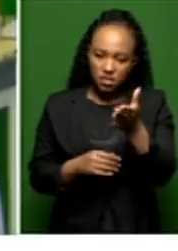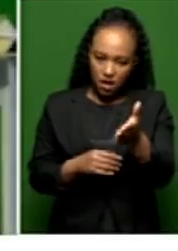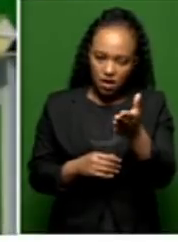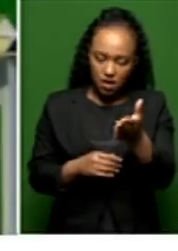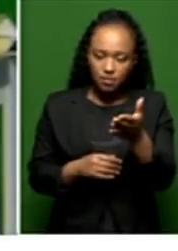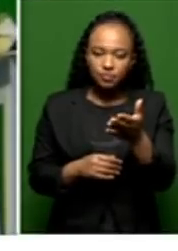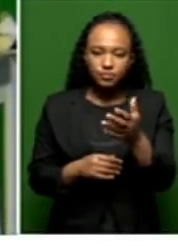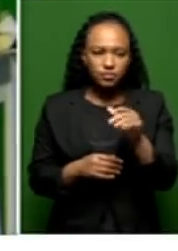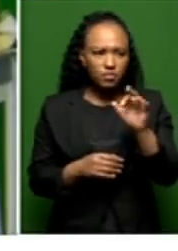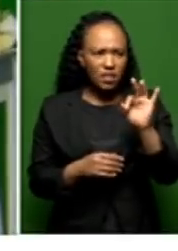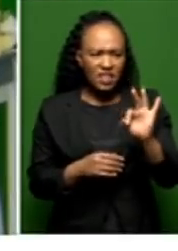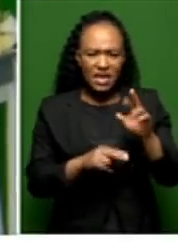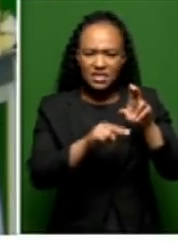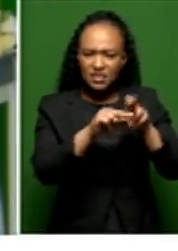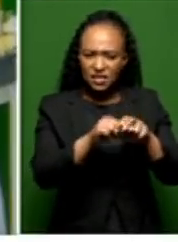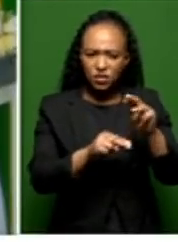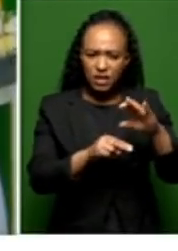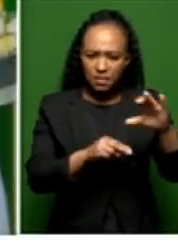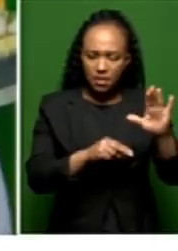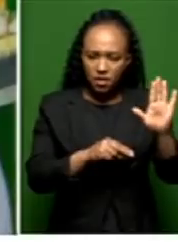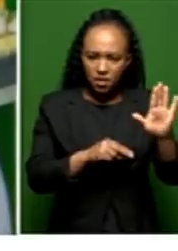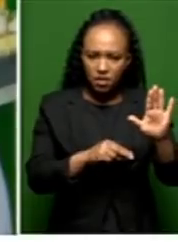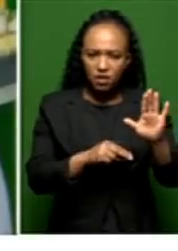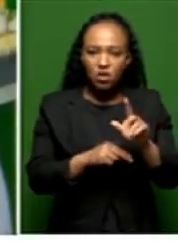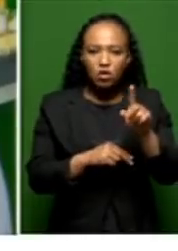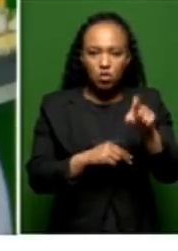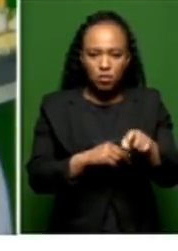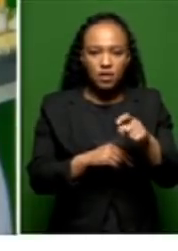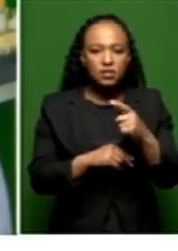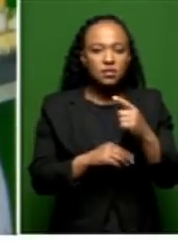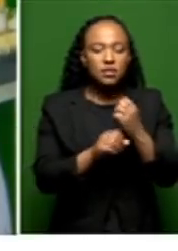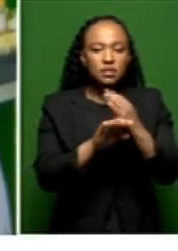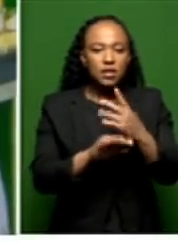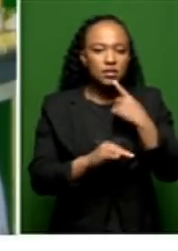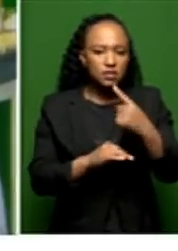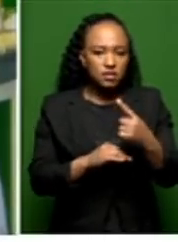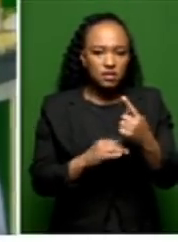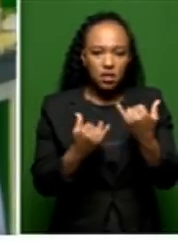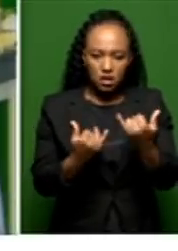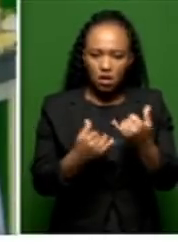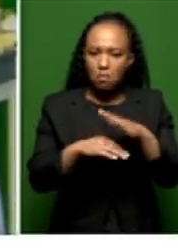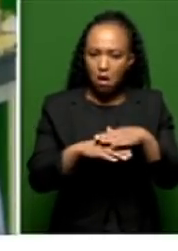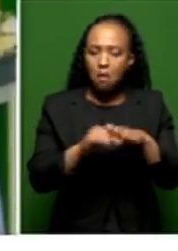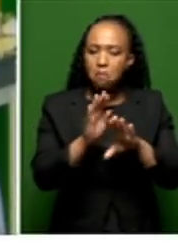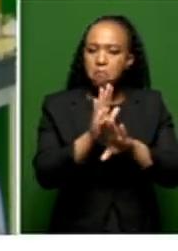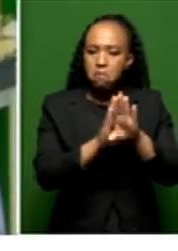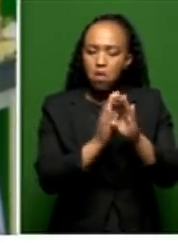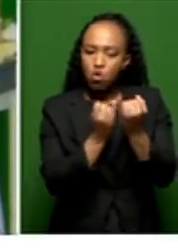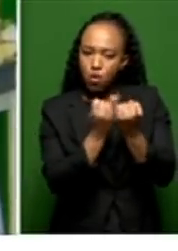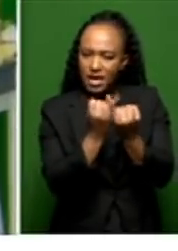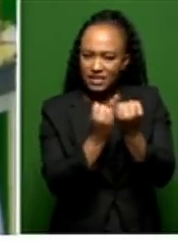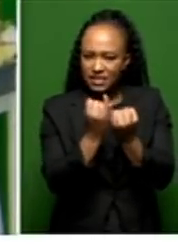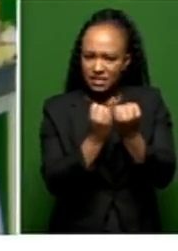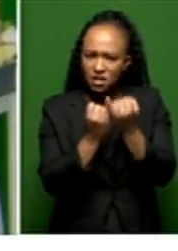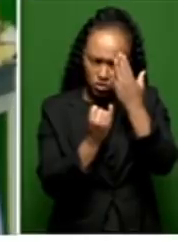have 3 seats in the Western Cape. You should start seeing, us picking up now in the last level of the race. We know how